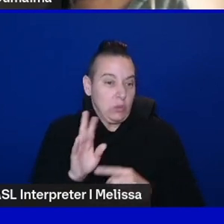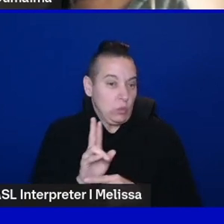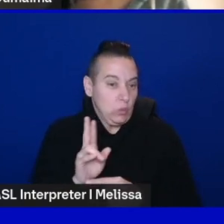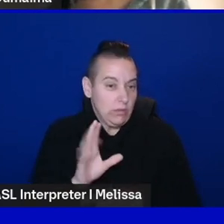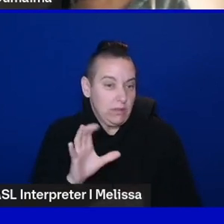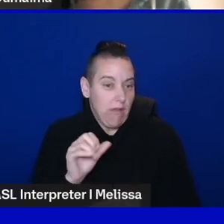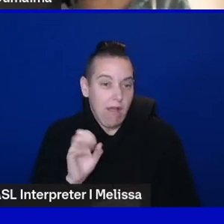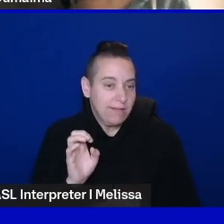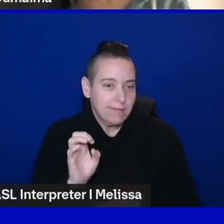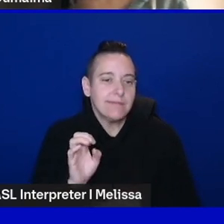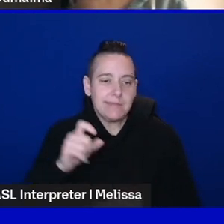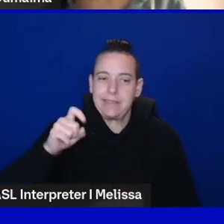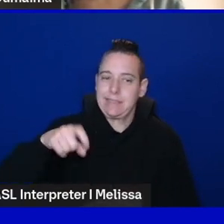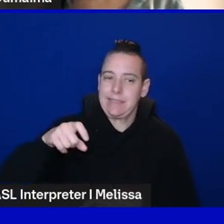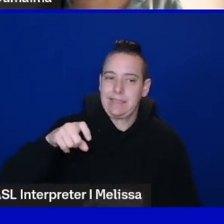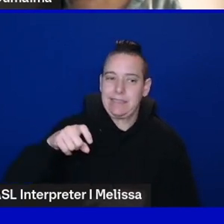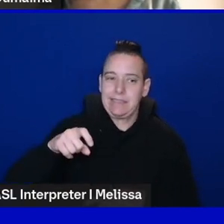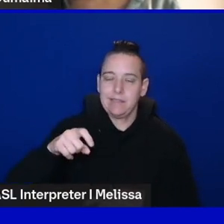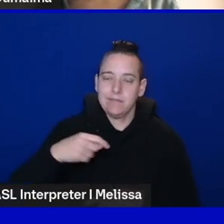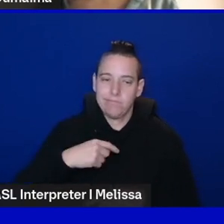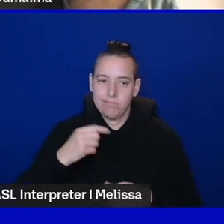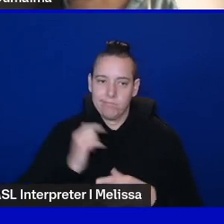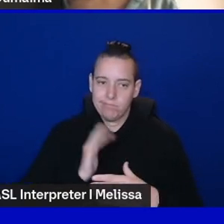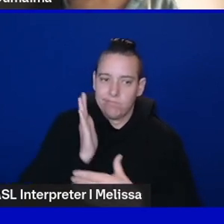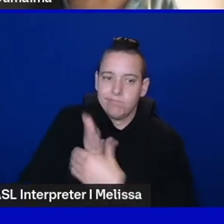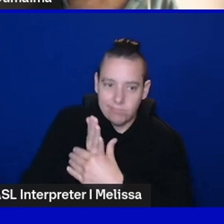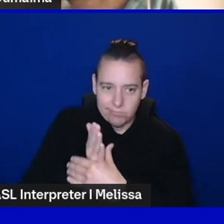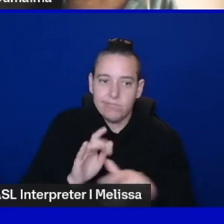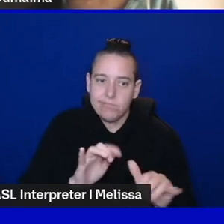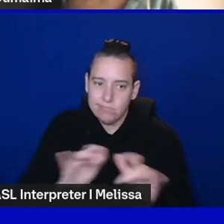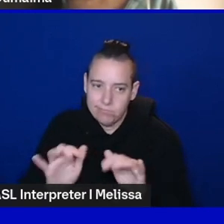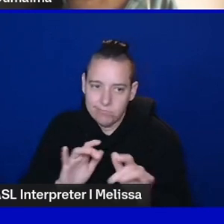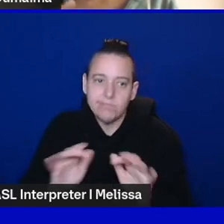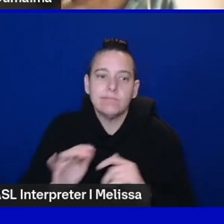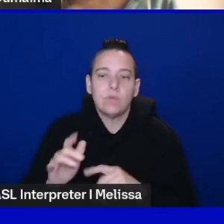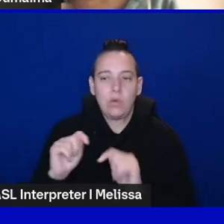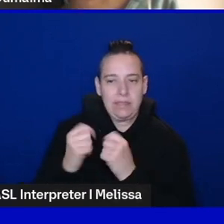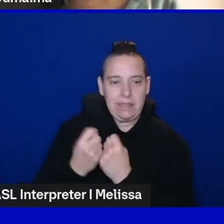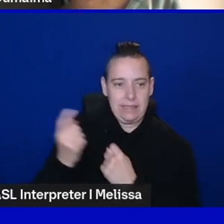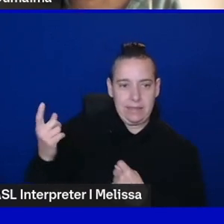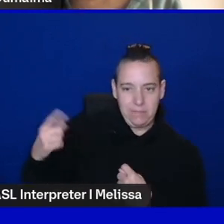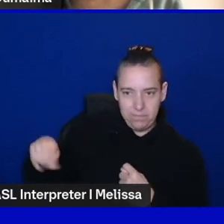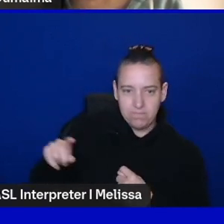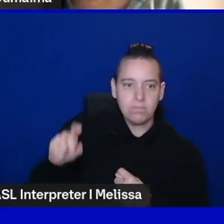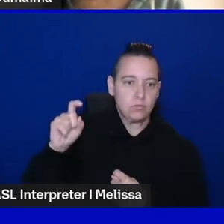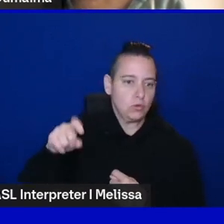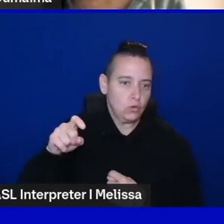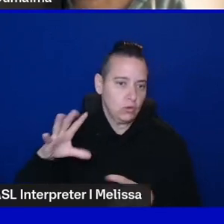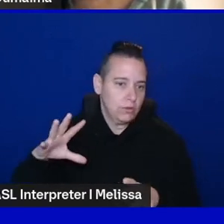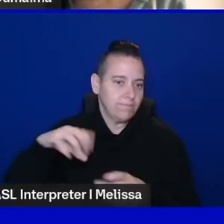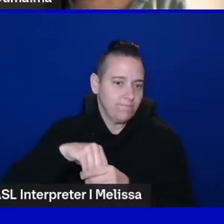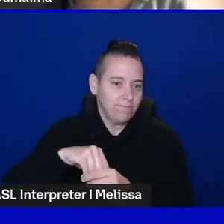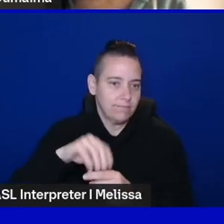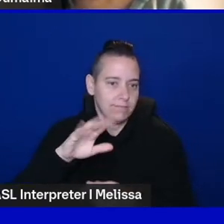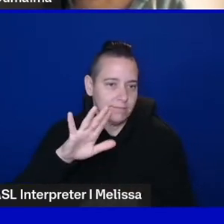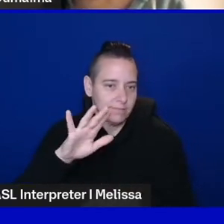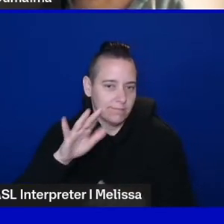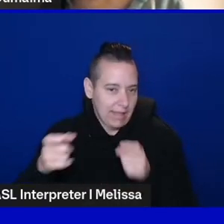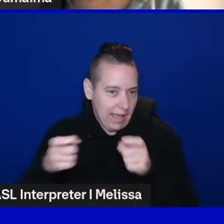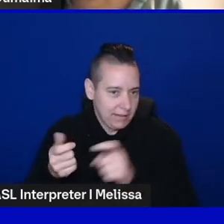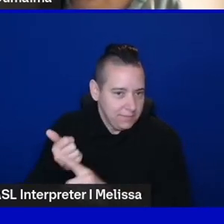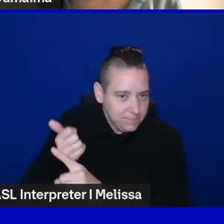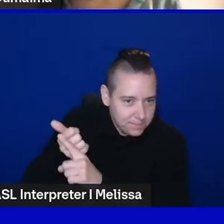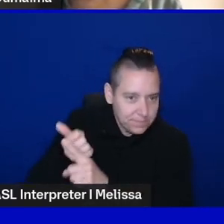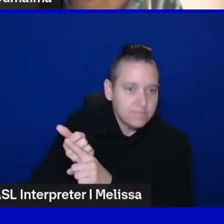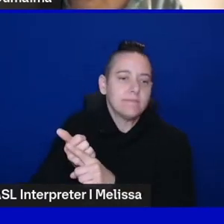will need manual intervention, or a team member that should do something manually or handle